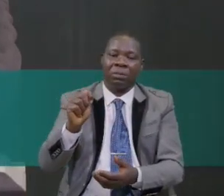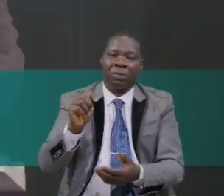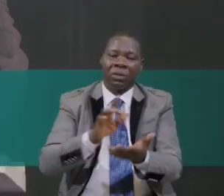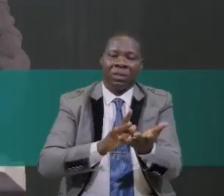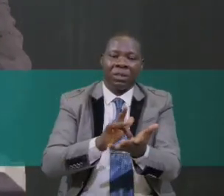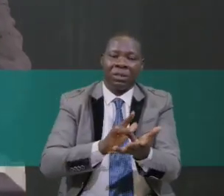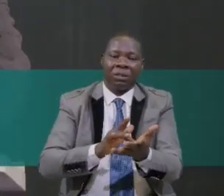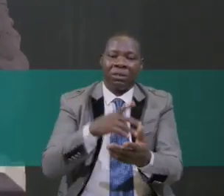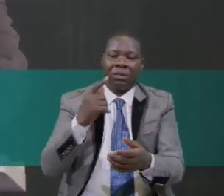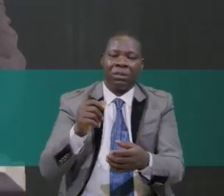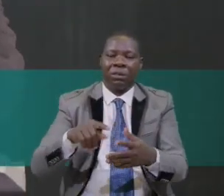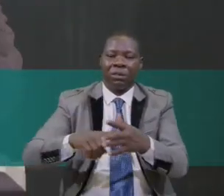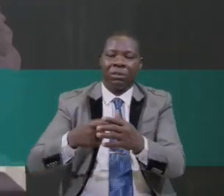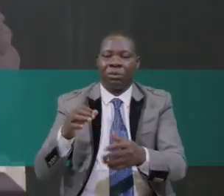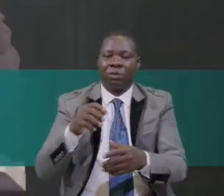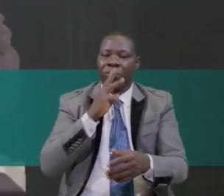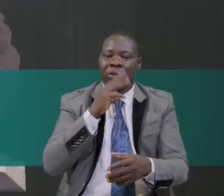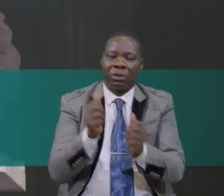What's R?